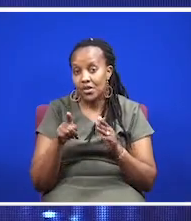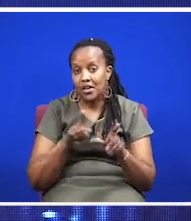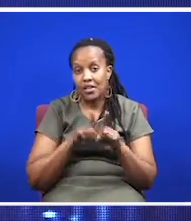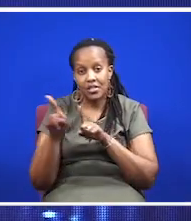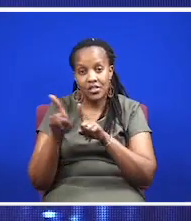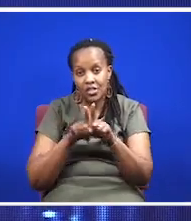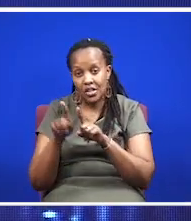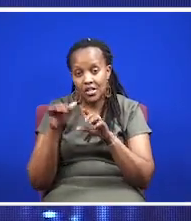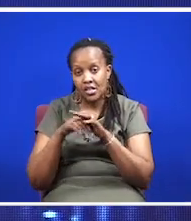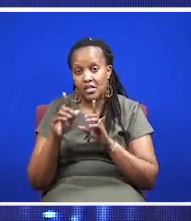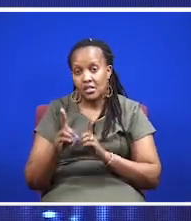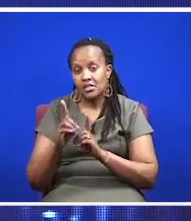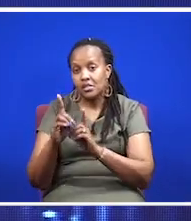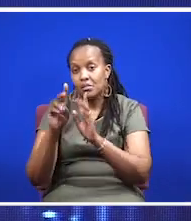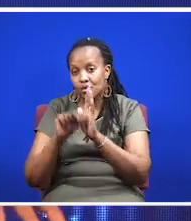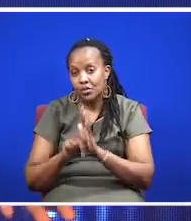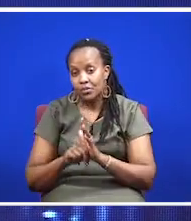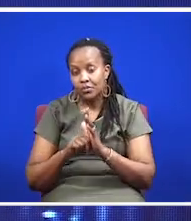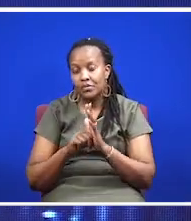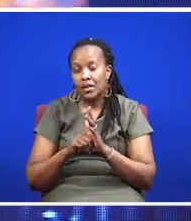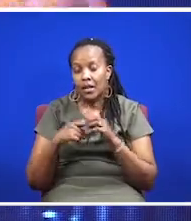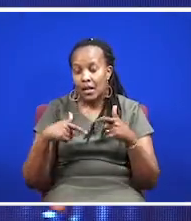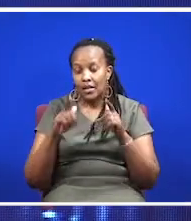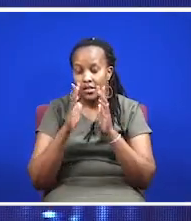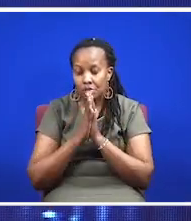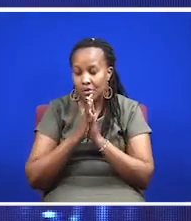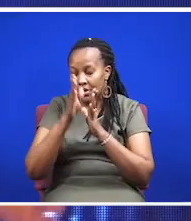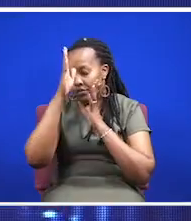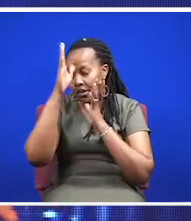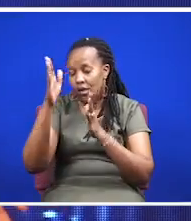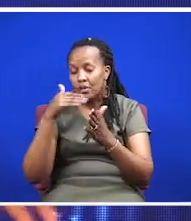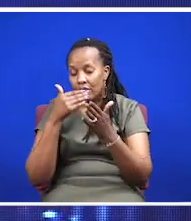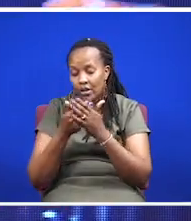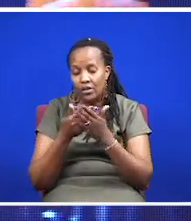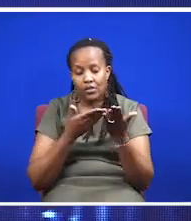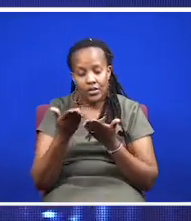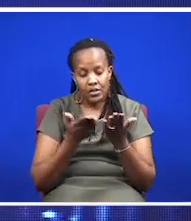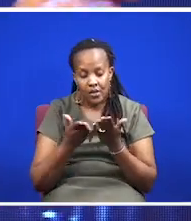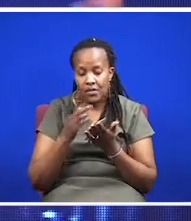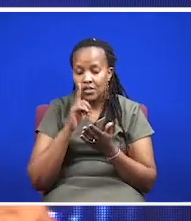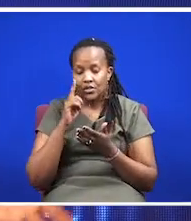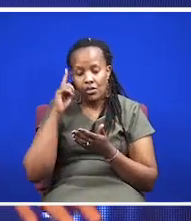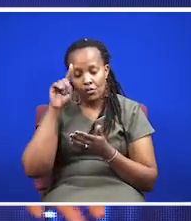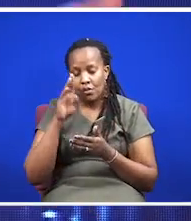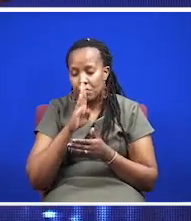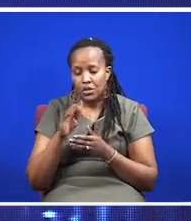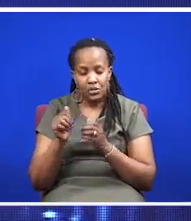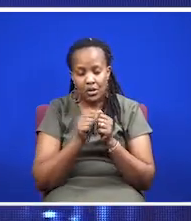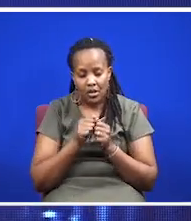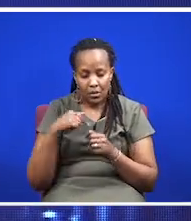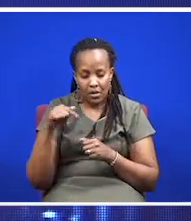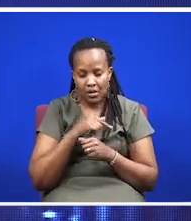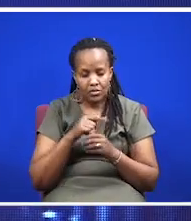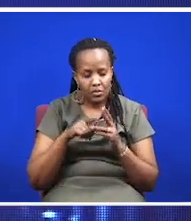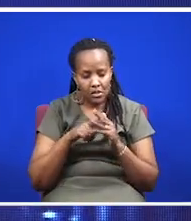journey through discipleship. All right, allow me to pray. Father, we thank you for the service. We thank you for being with us from the beginning until the